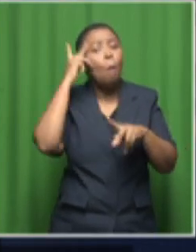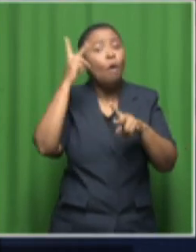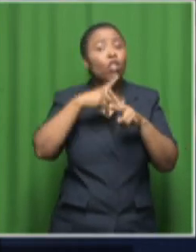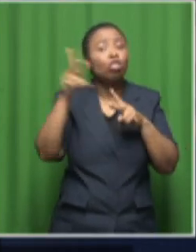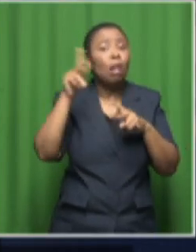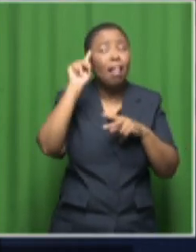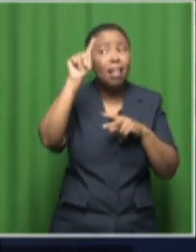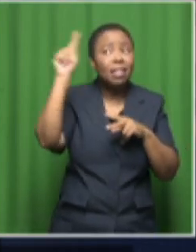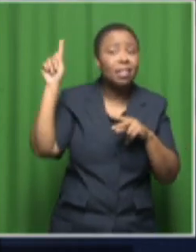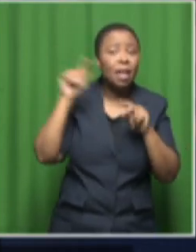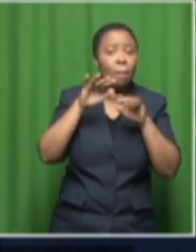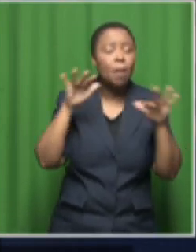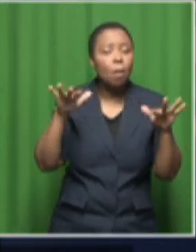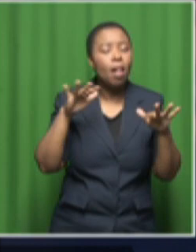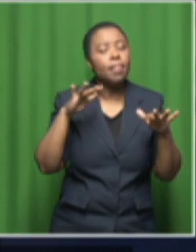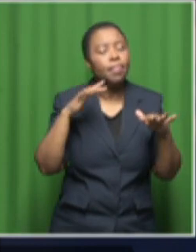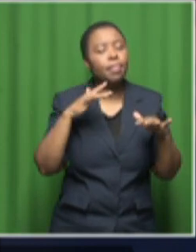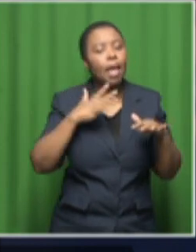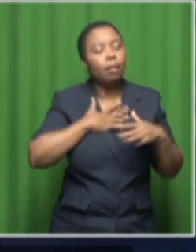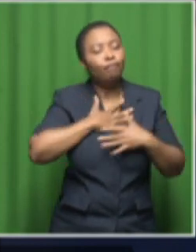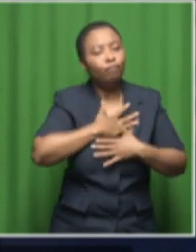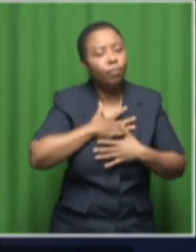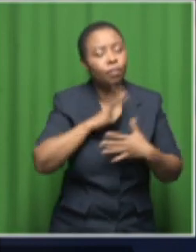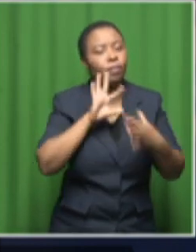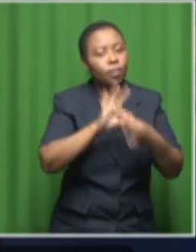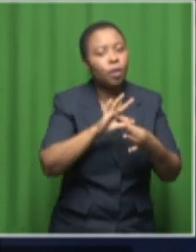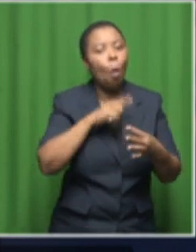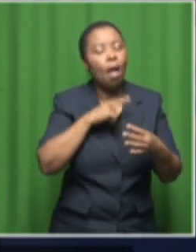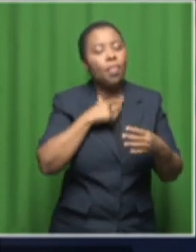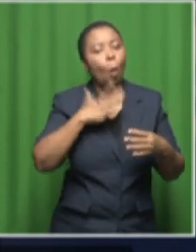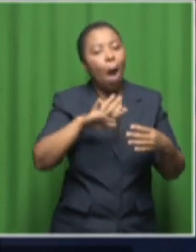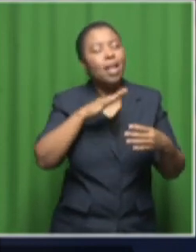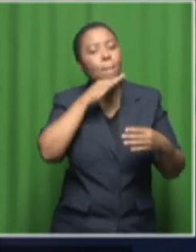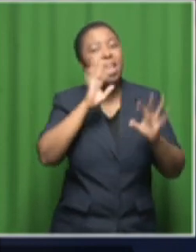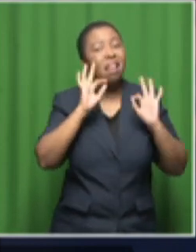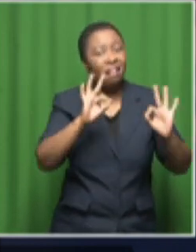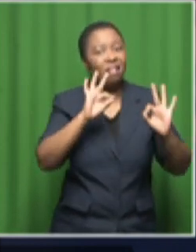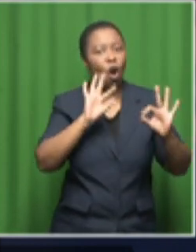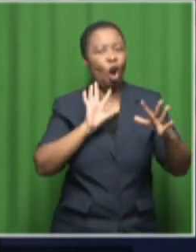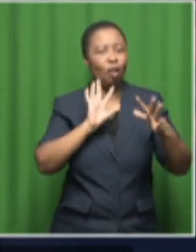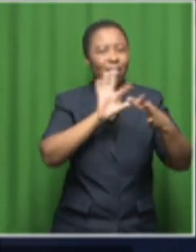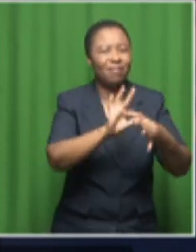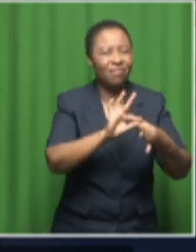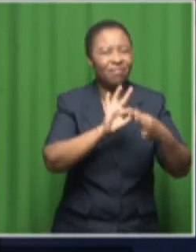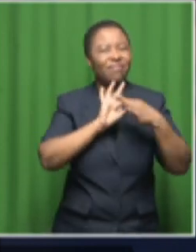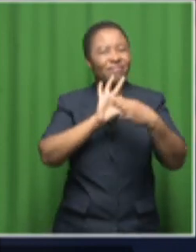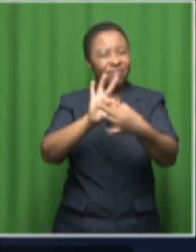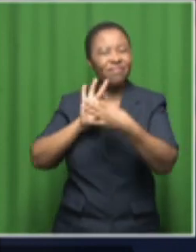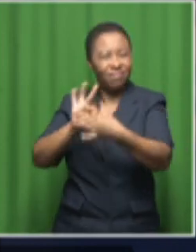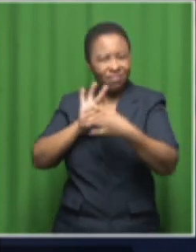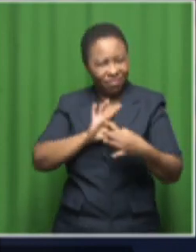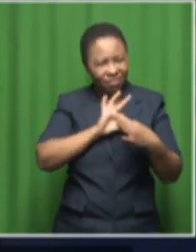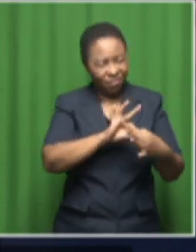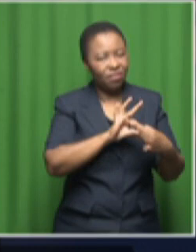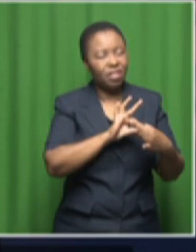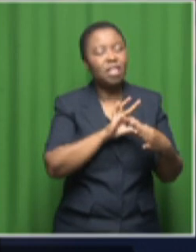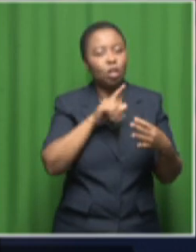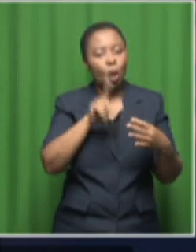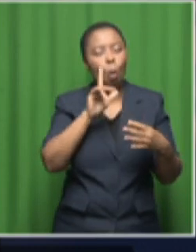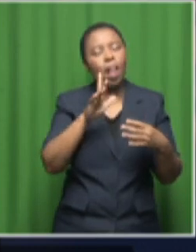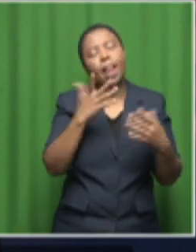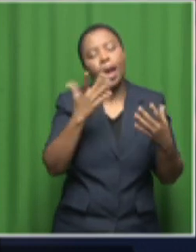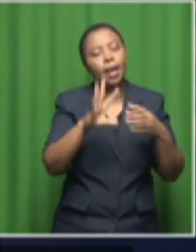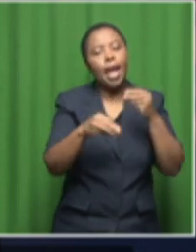professionals resonated with it because they are looking for meaningful connections. And I'll talk through some of the additional features,